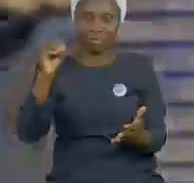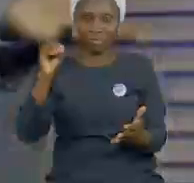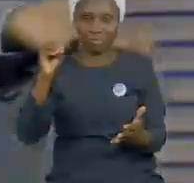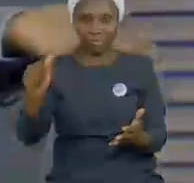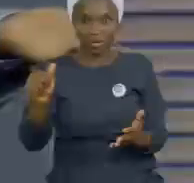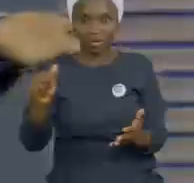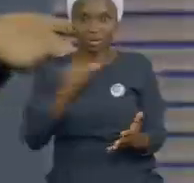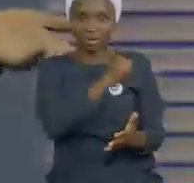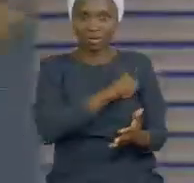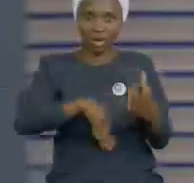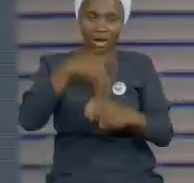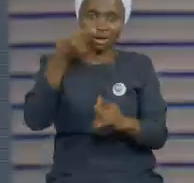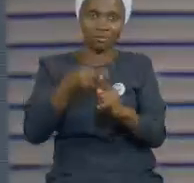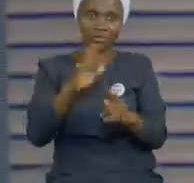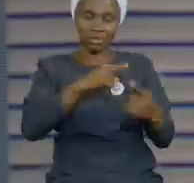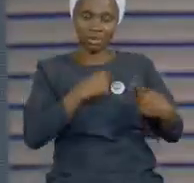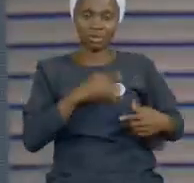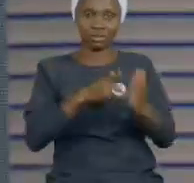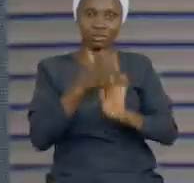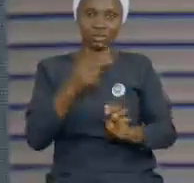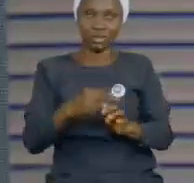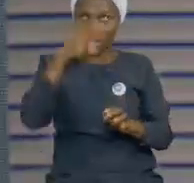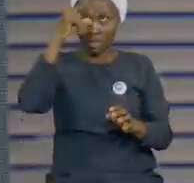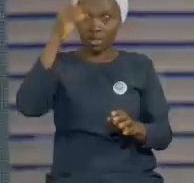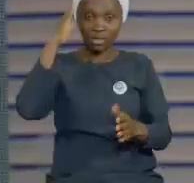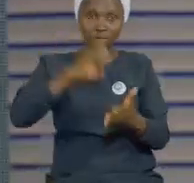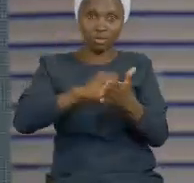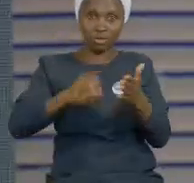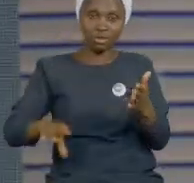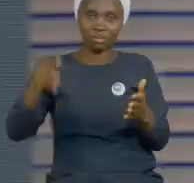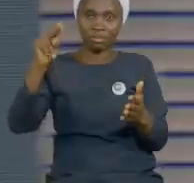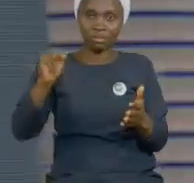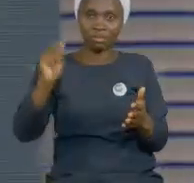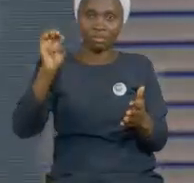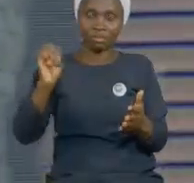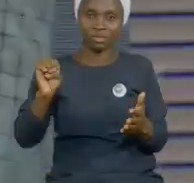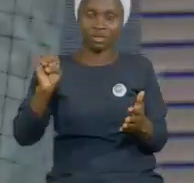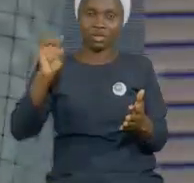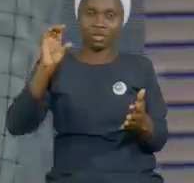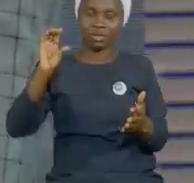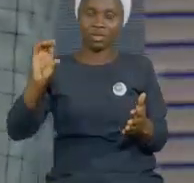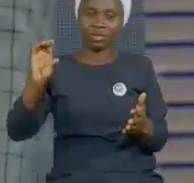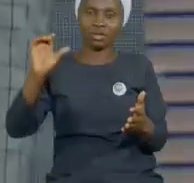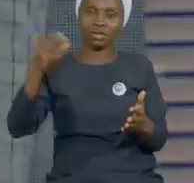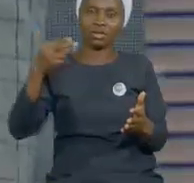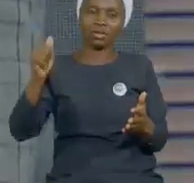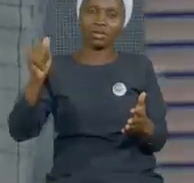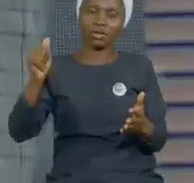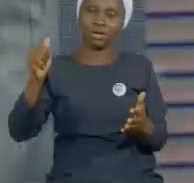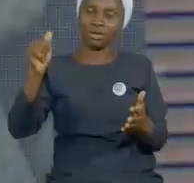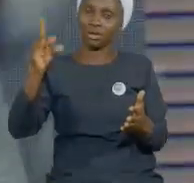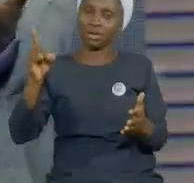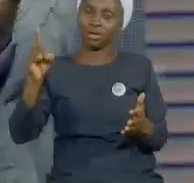He'll take Nebuchadnezzar away from your life. He'll take Herod